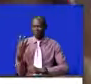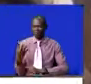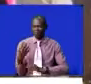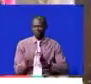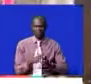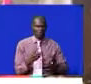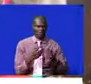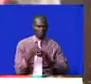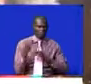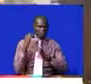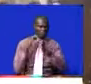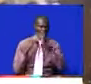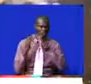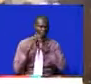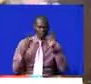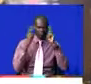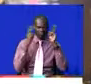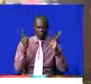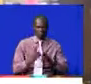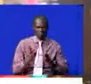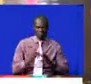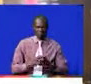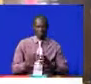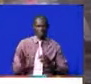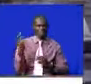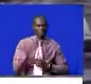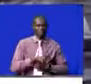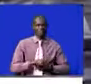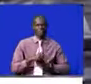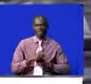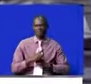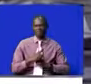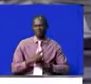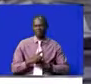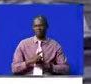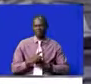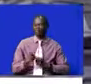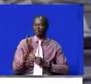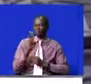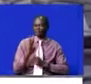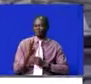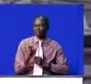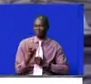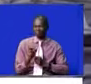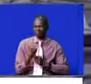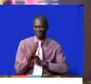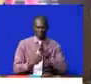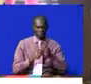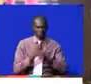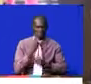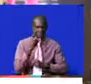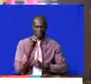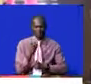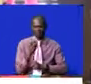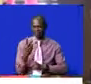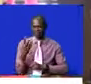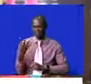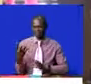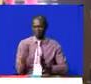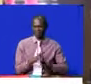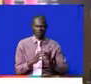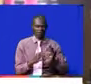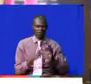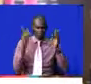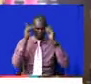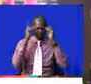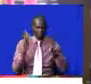2023-2024, initially set to take place on February 14, 2024. This decision comes as